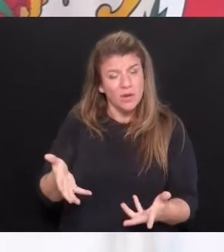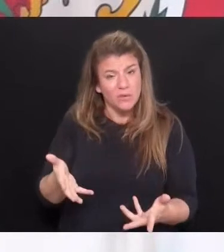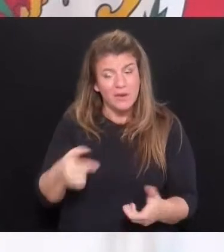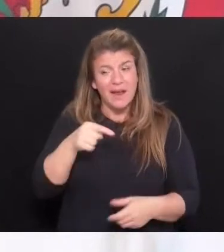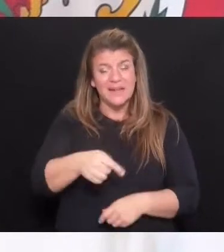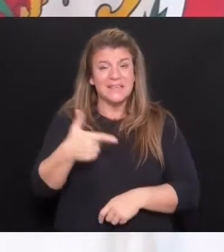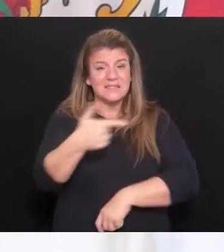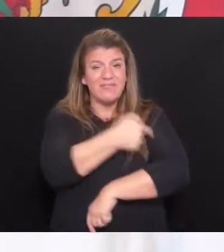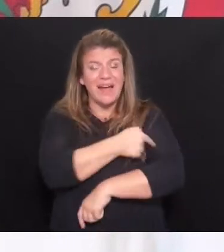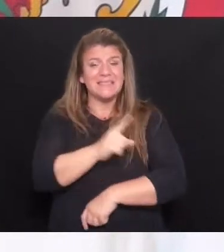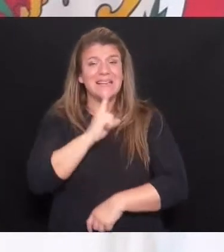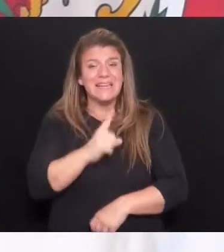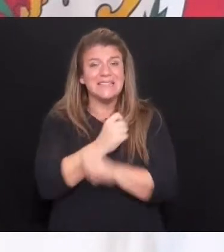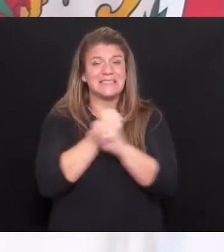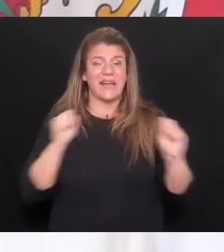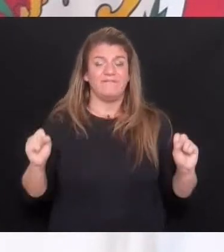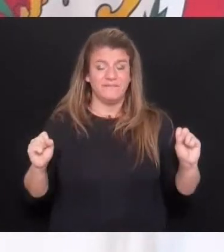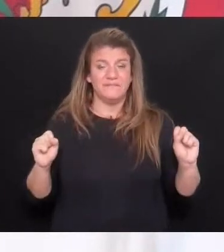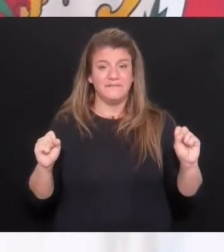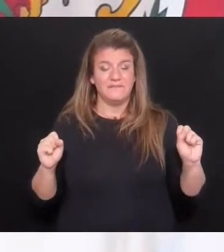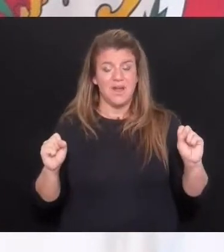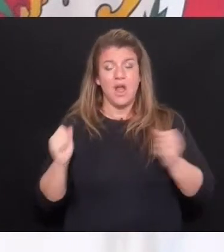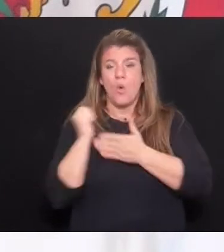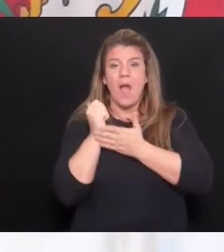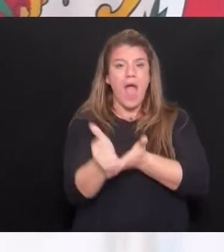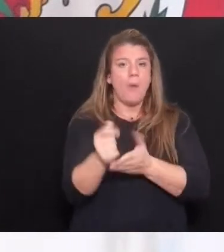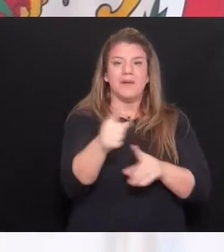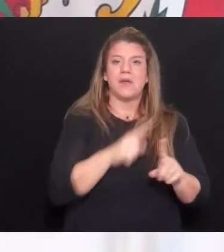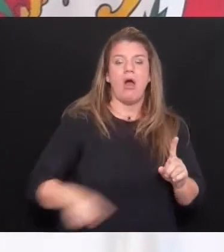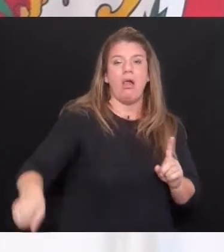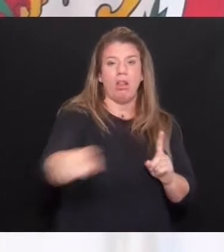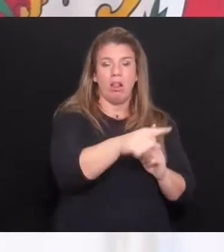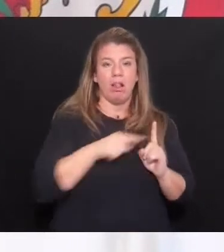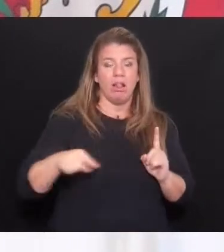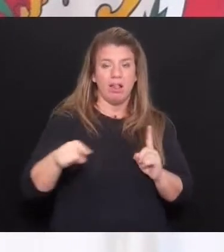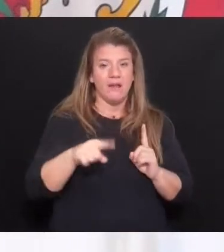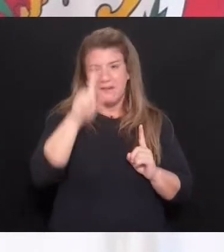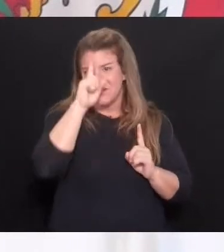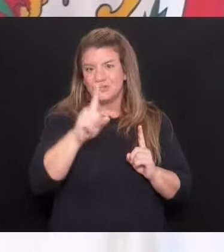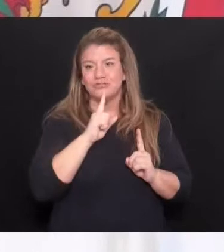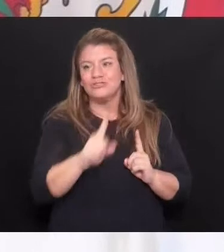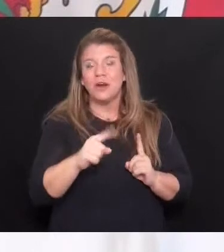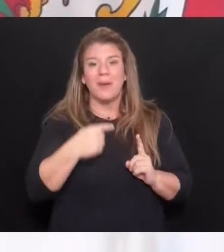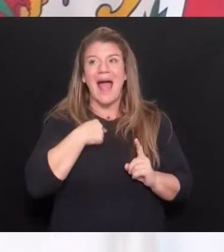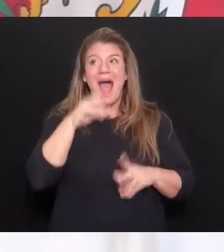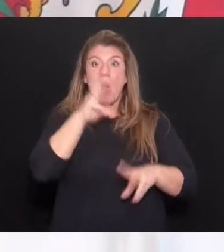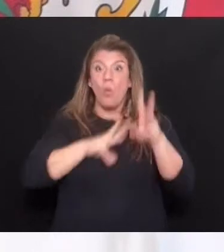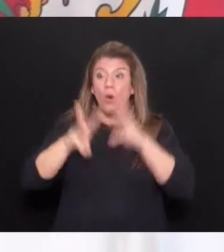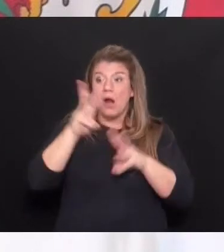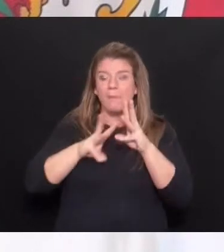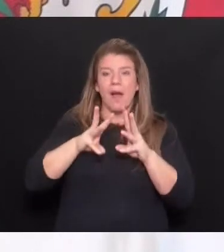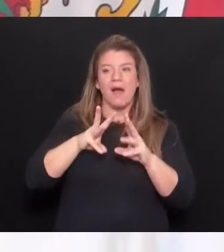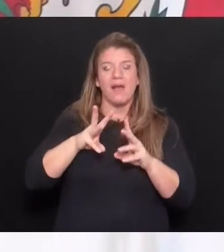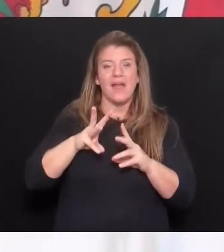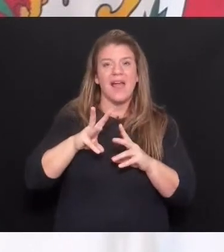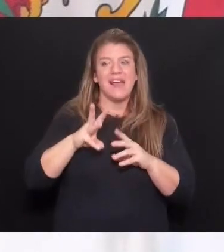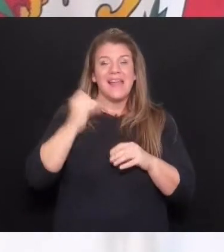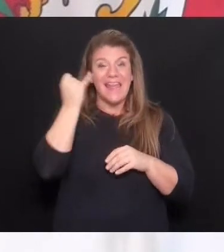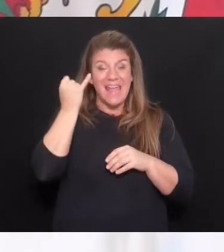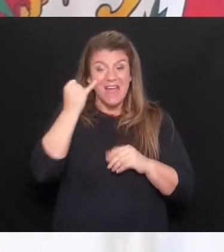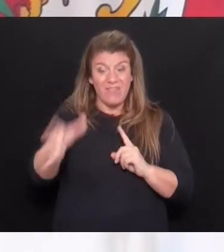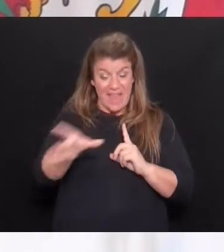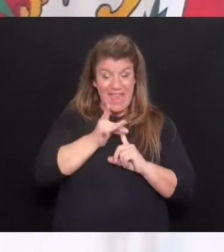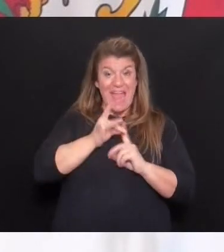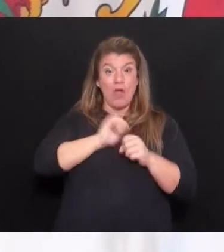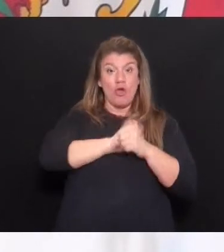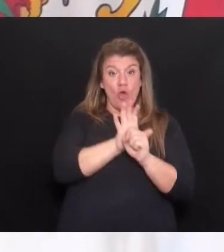vaccine is incredibly safe. It'll help all of us, but absolutely I worry about those side effects with our young people more than